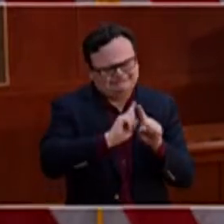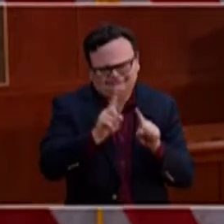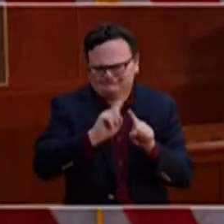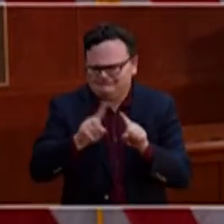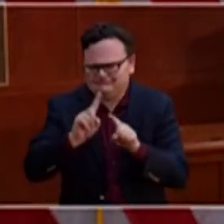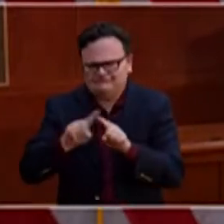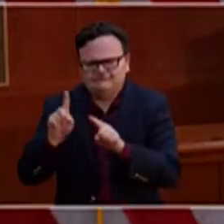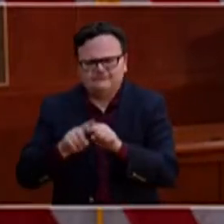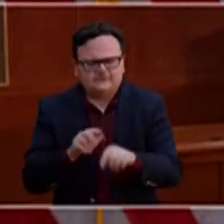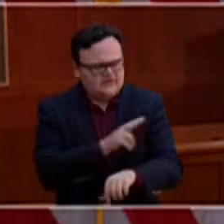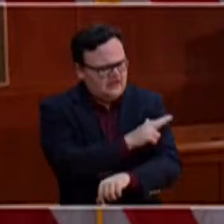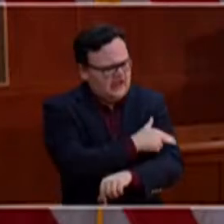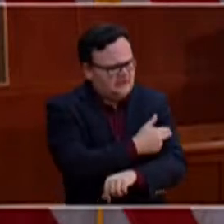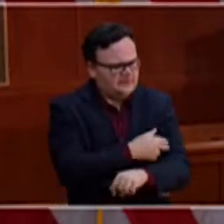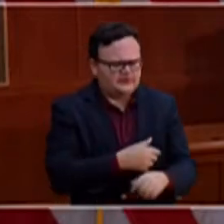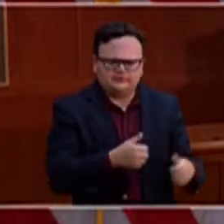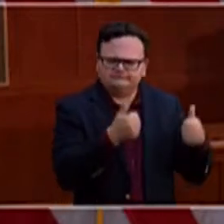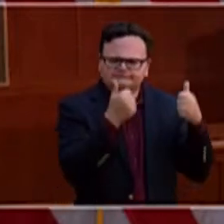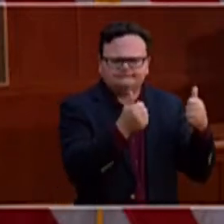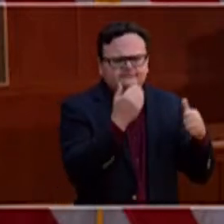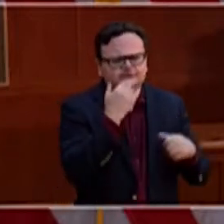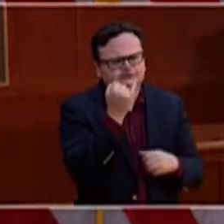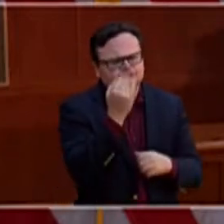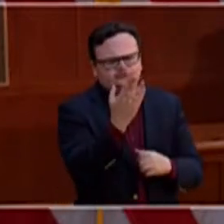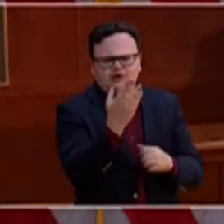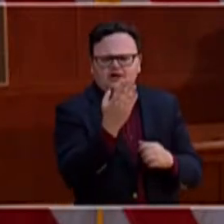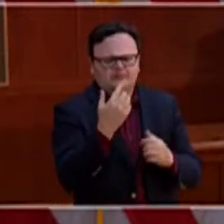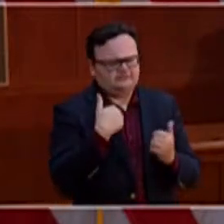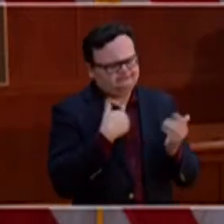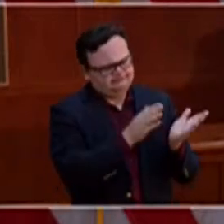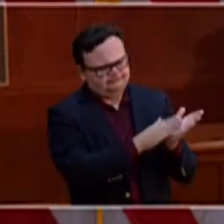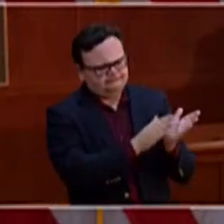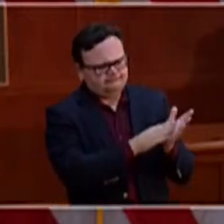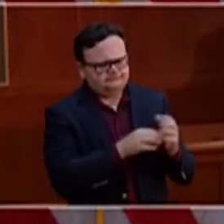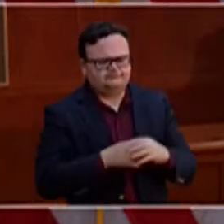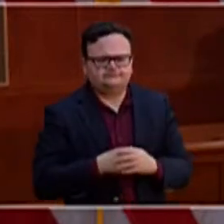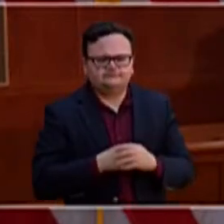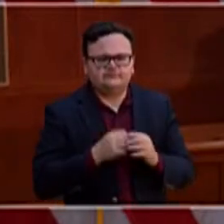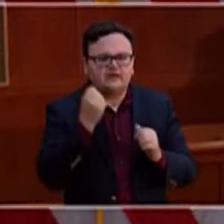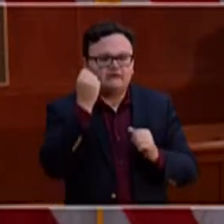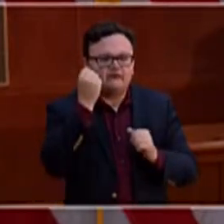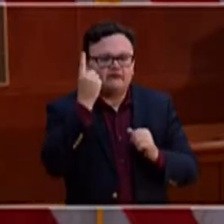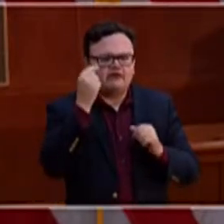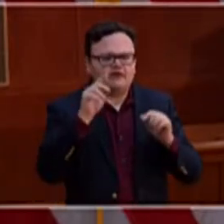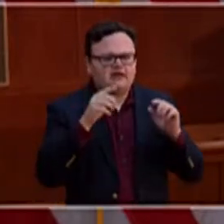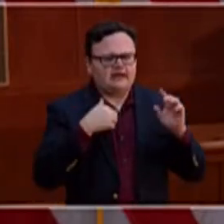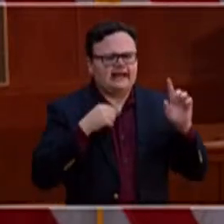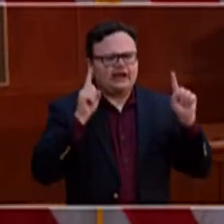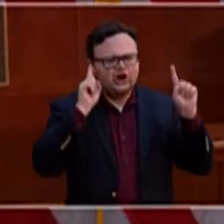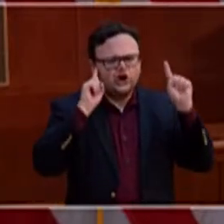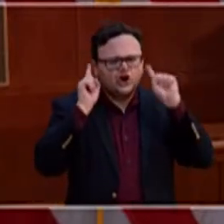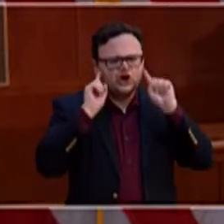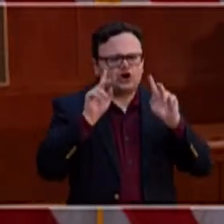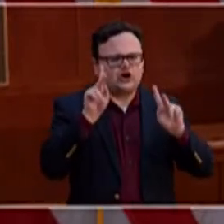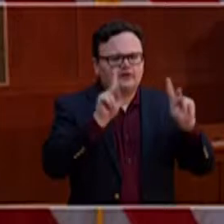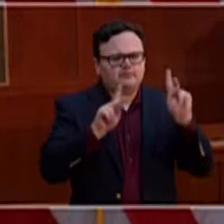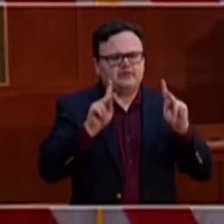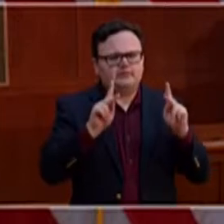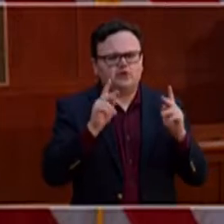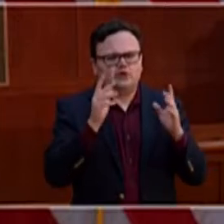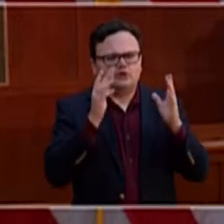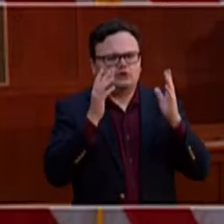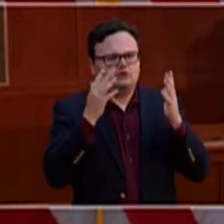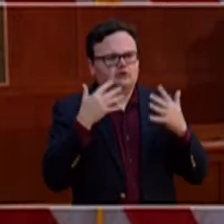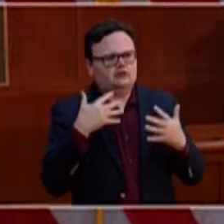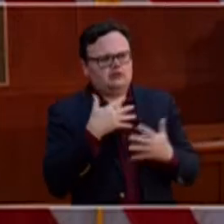doing a good job doing it. I think that the concern I have when I see things and people somehow think that there's not